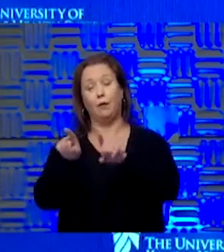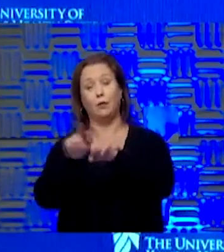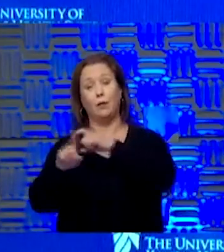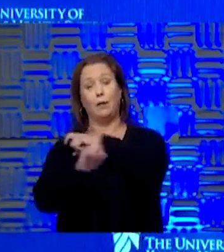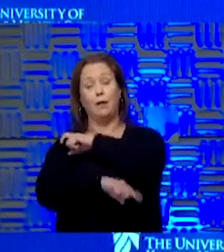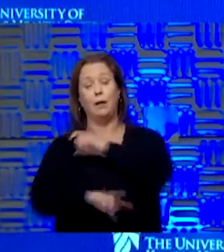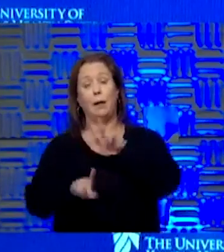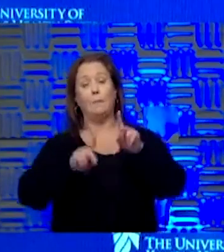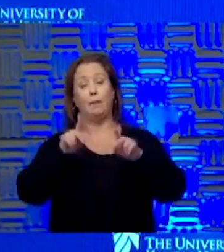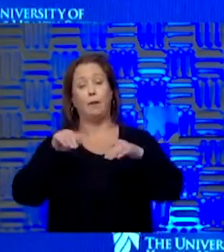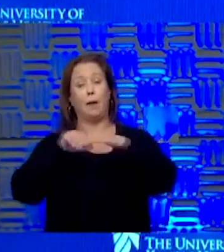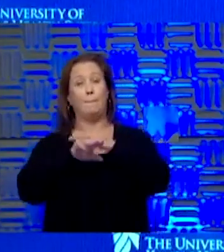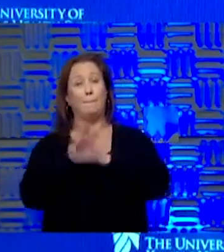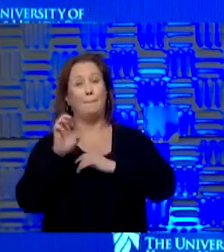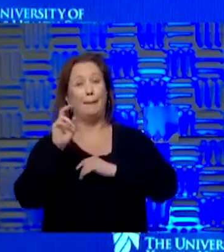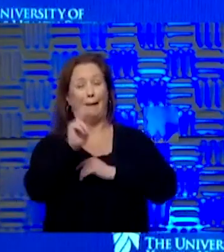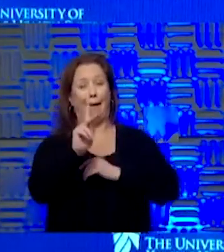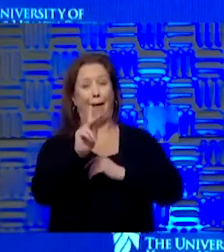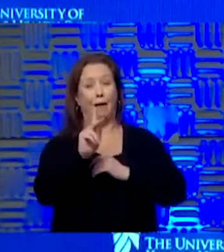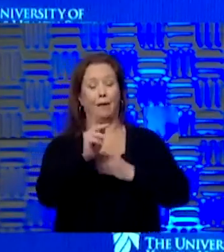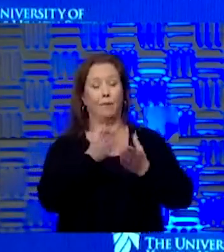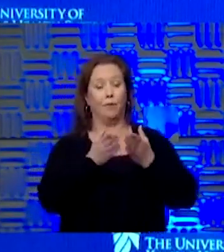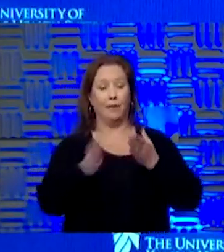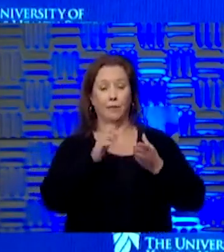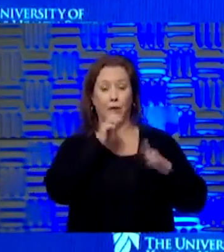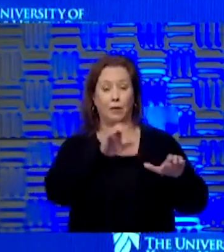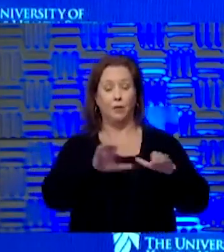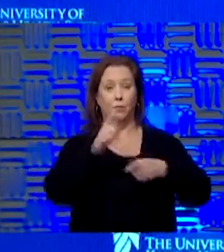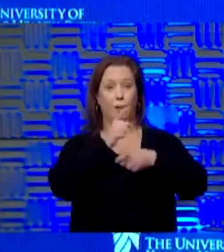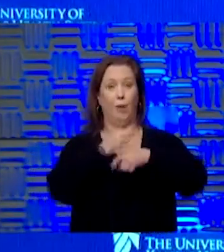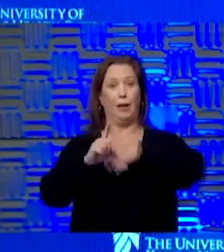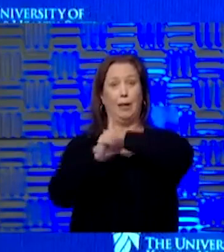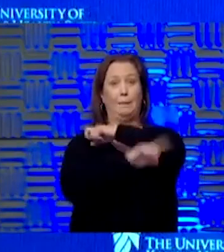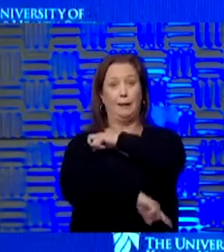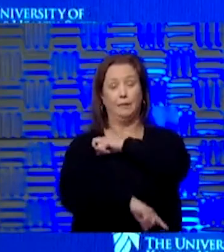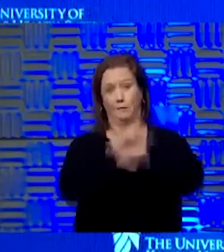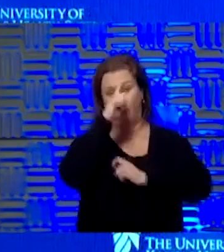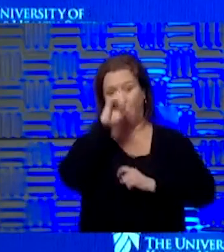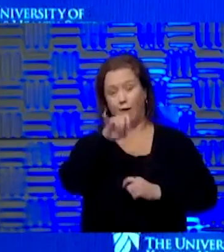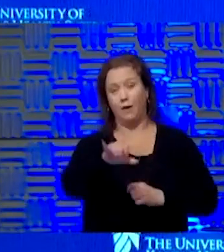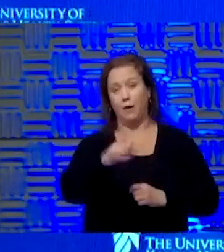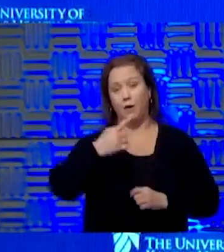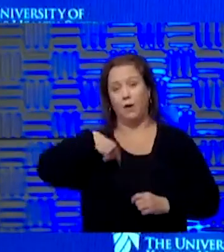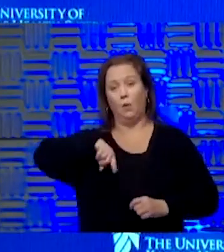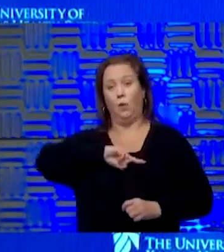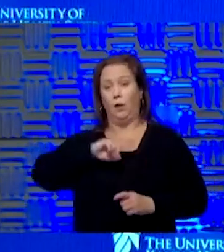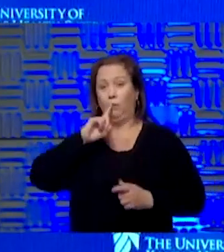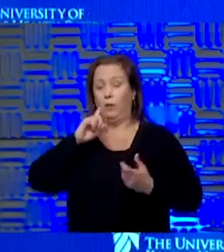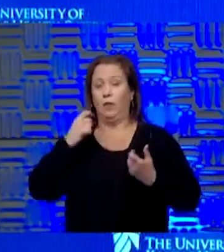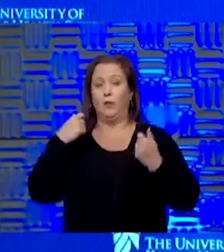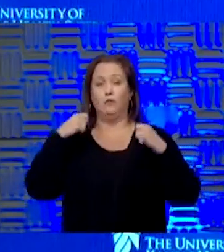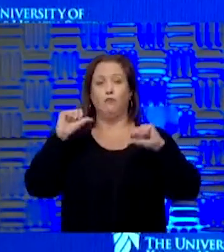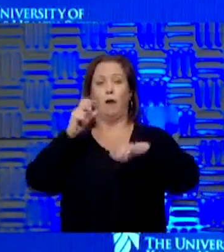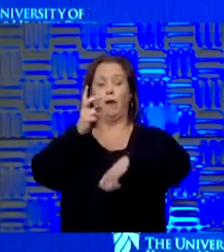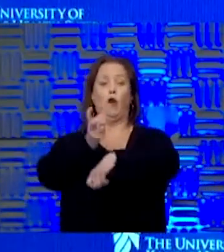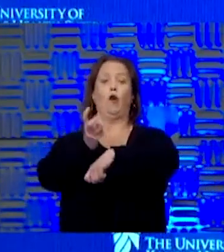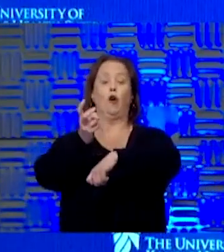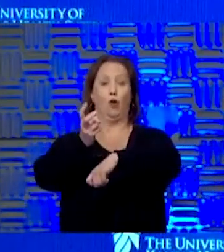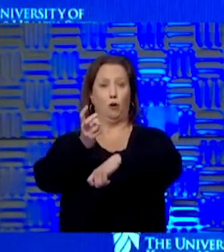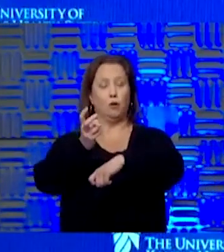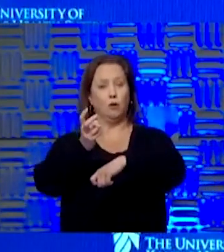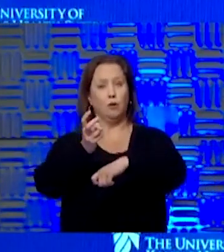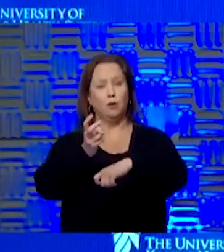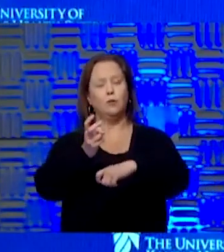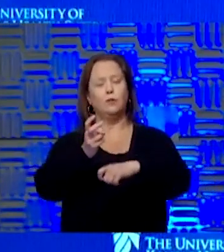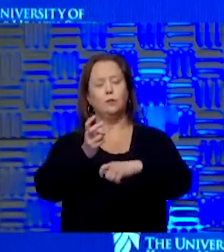get readmitted to the hospital because we didn't do it right, we take a penalty for that. So we really try hard to do